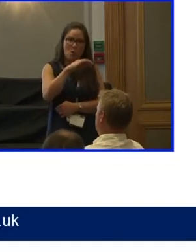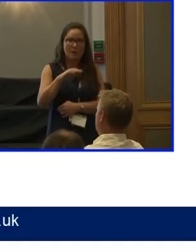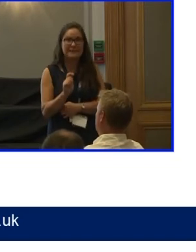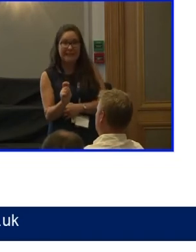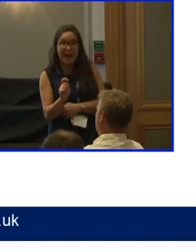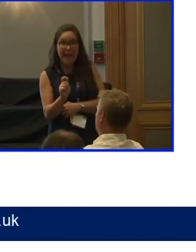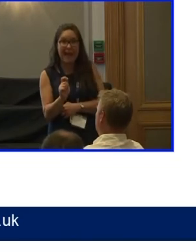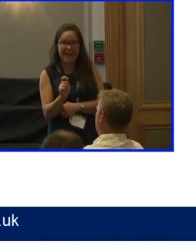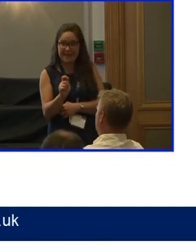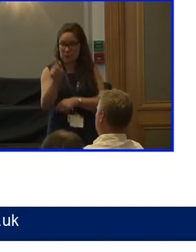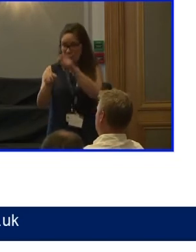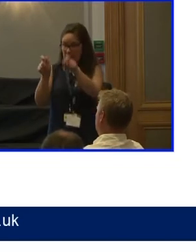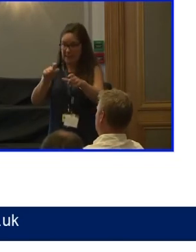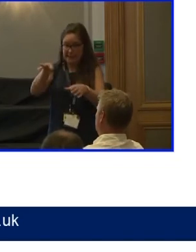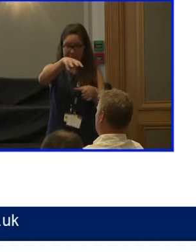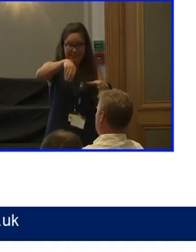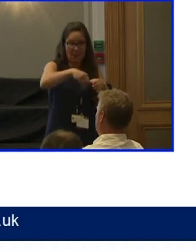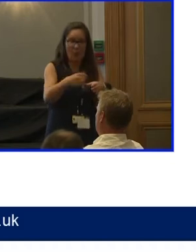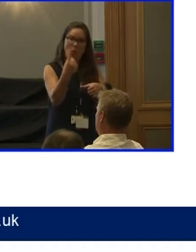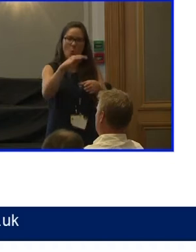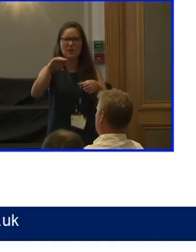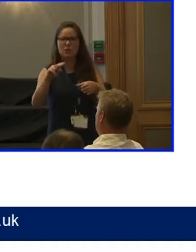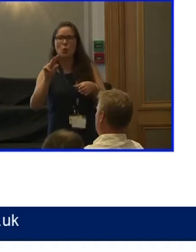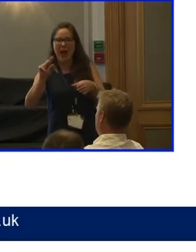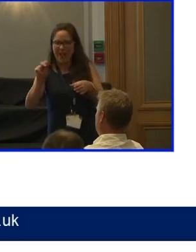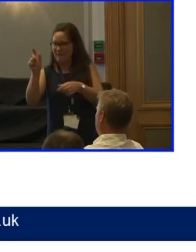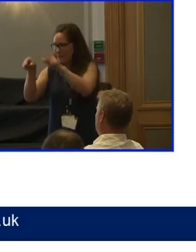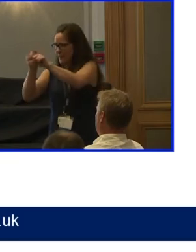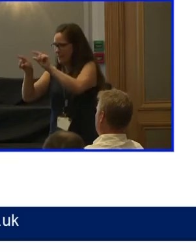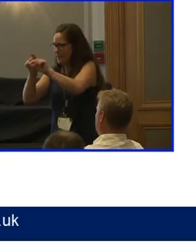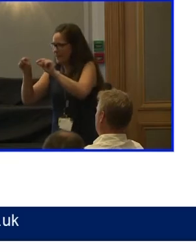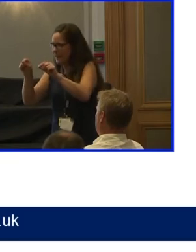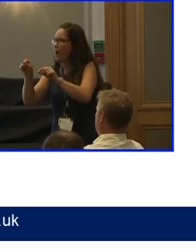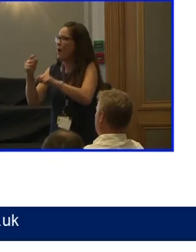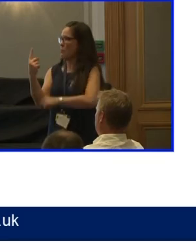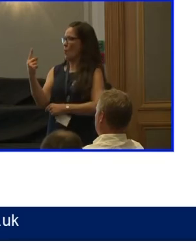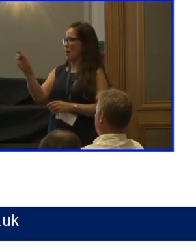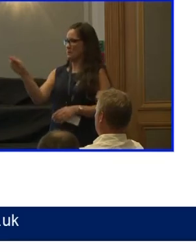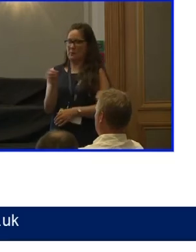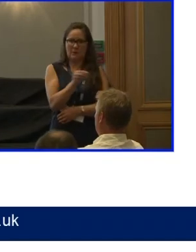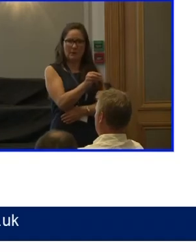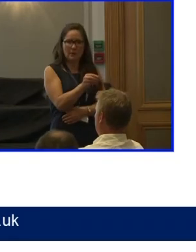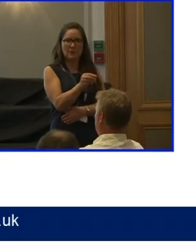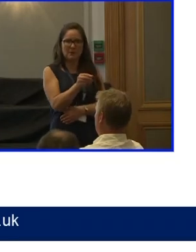candidates that enter at a phase one trial may only make it to approval and to be able to use in patients.